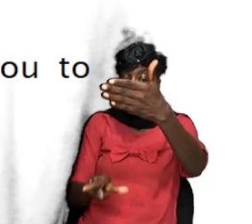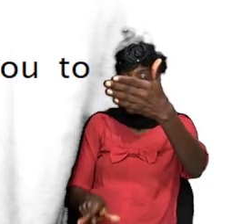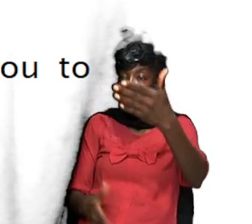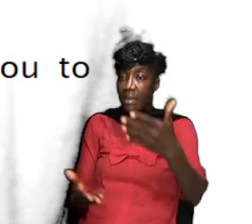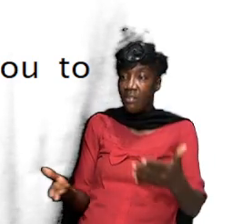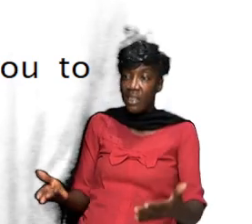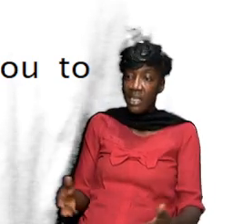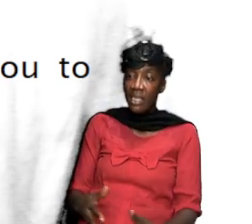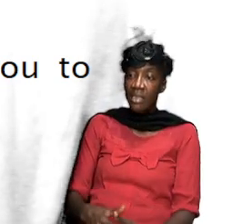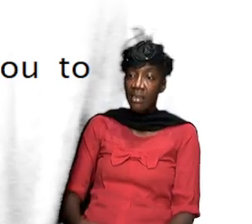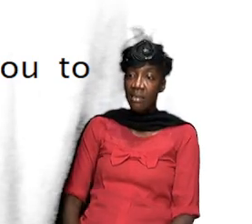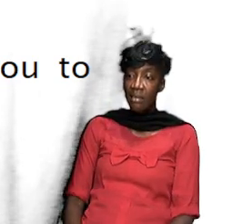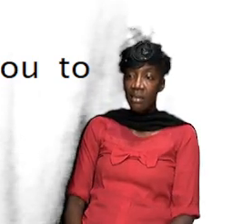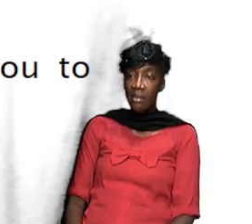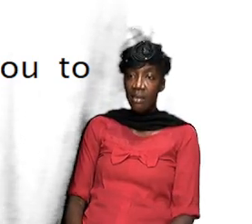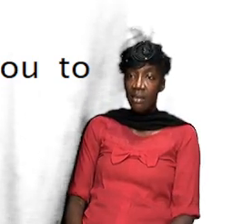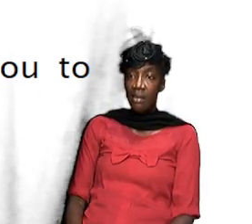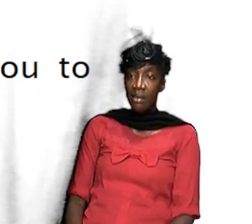eat.